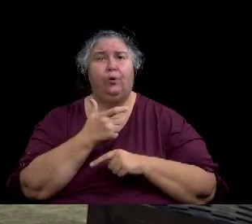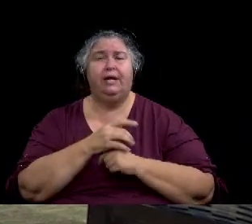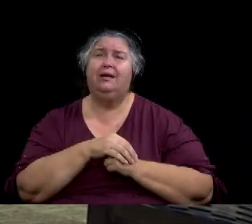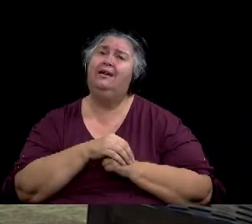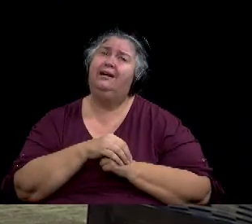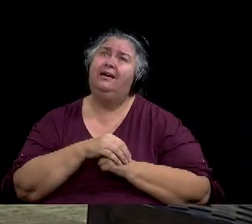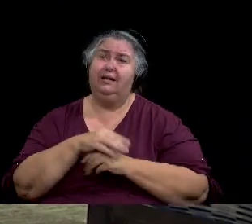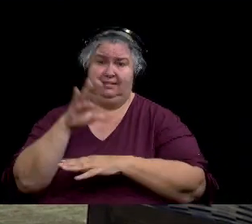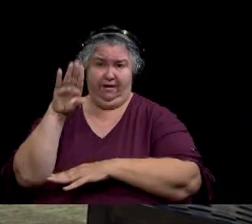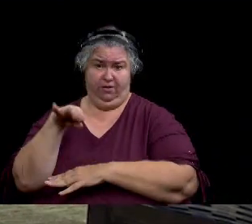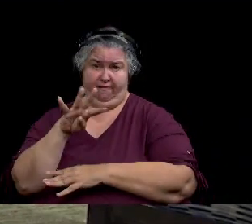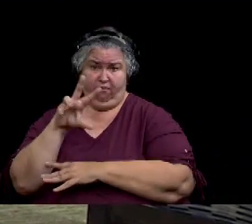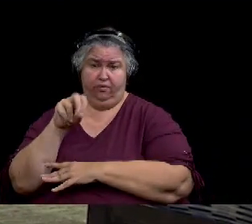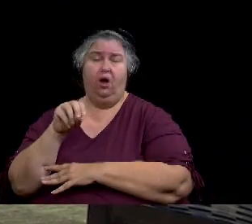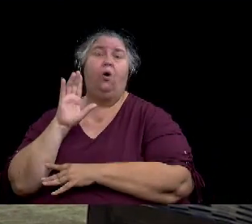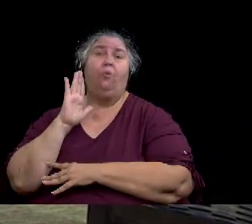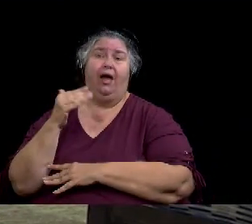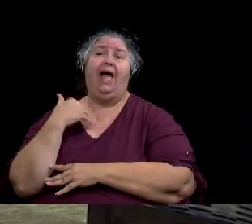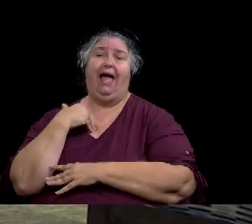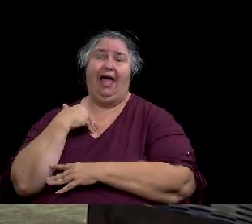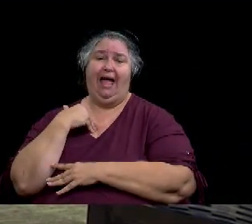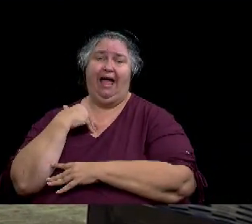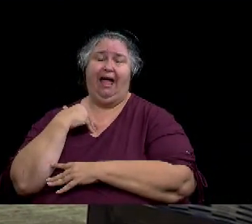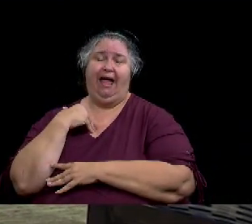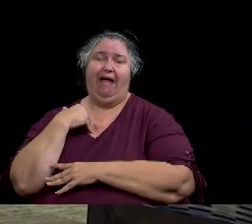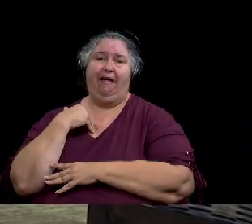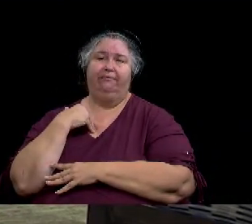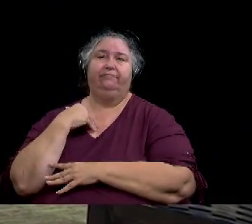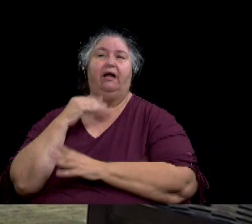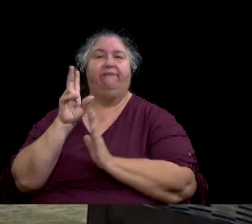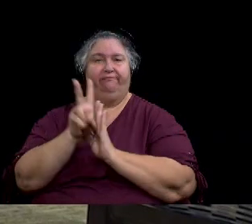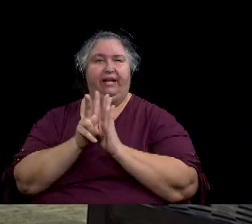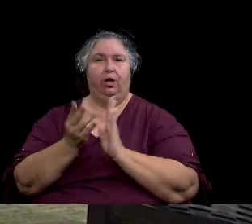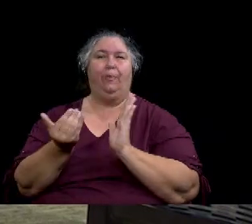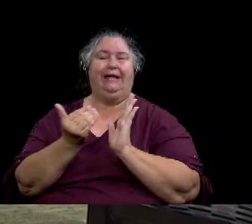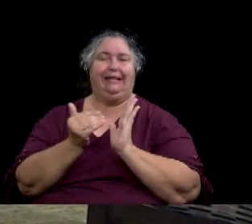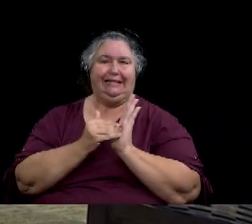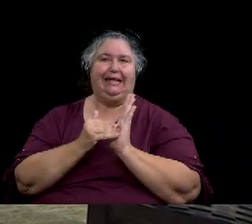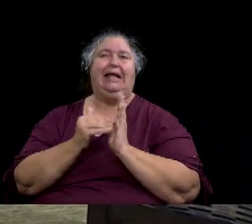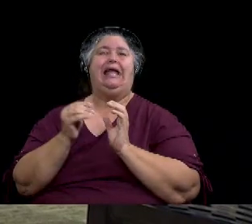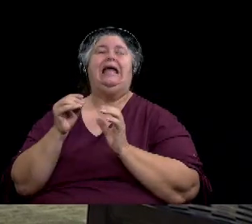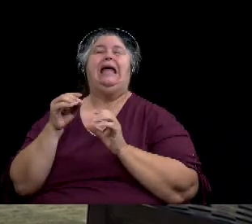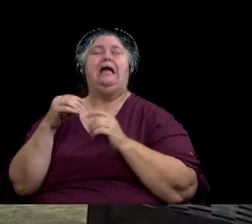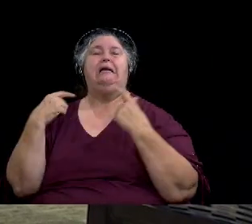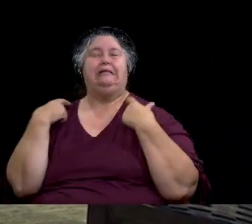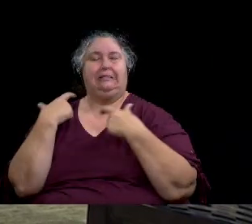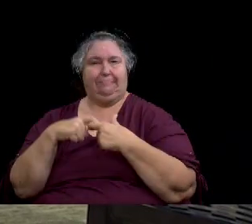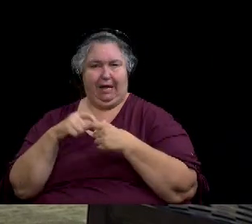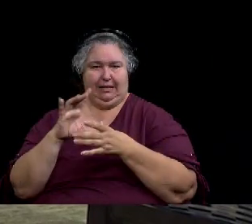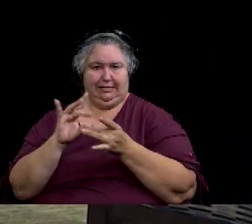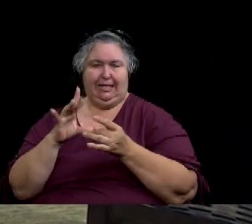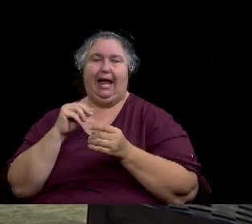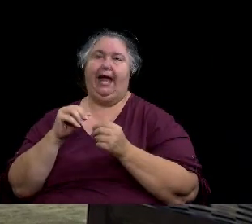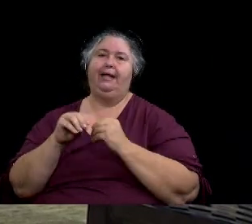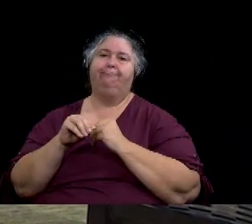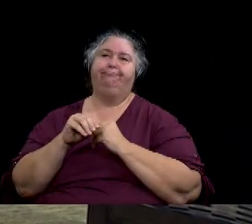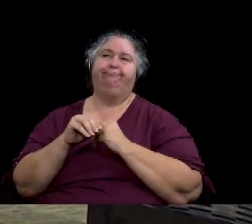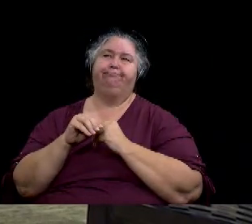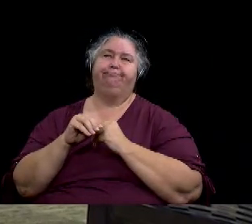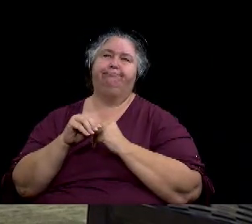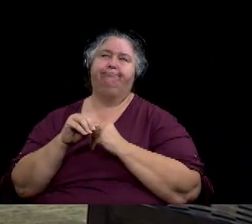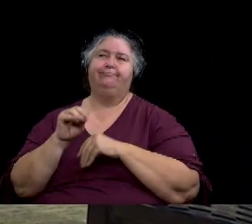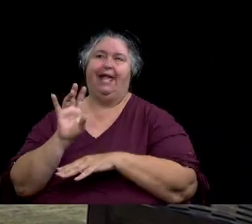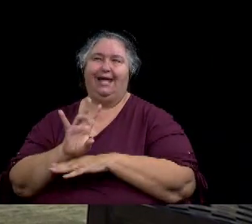afternoon at 4:30, we will have a complete replay in Spanish of this press conference. And we will also re-air the whole press conference again at